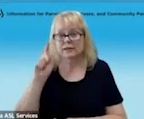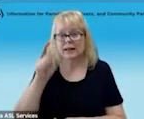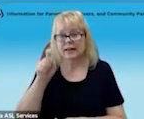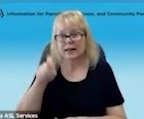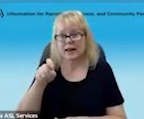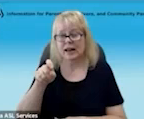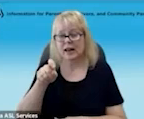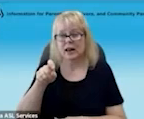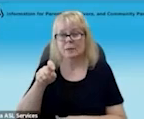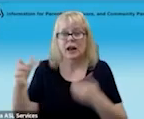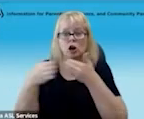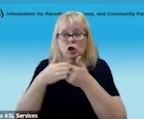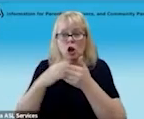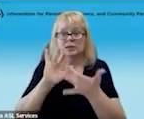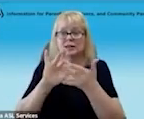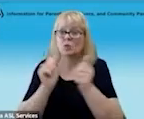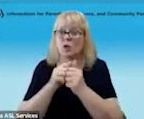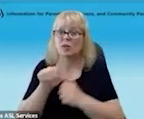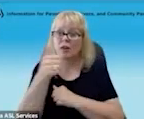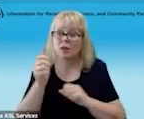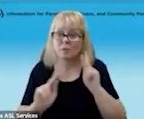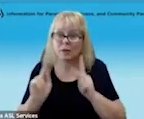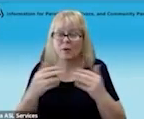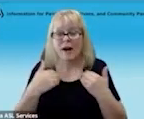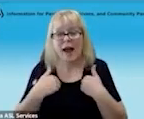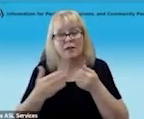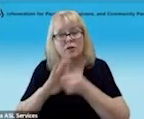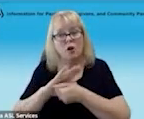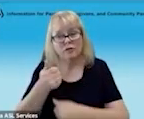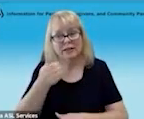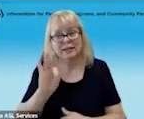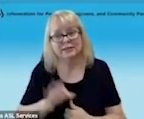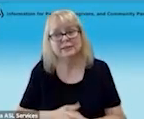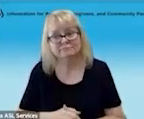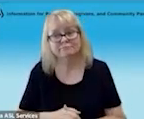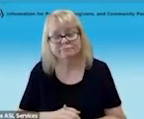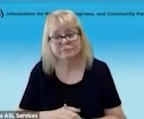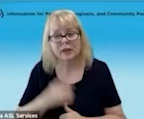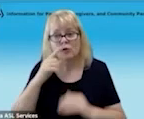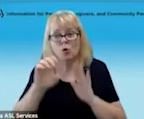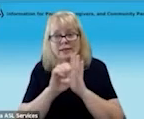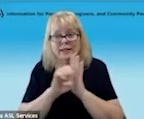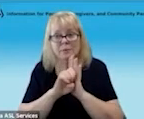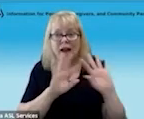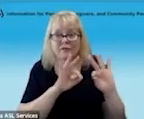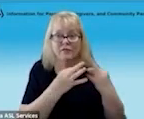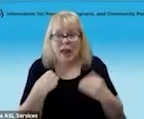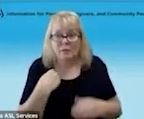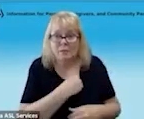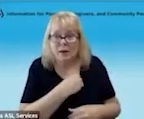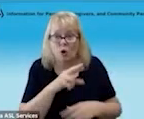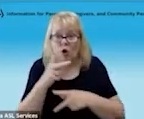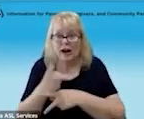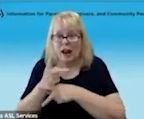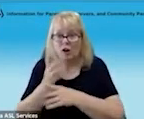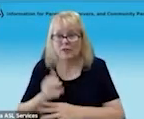more likely to get COVID-19. There are several reasons. First of all, because of the need to